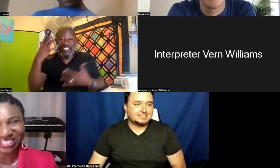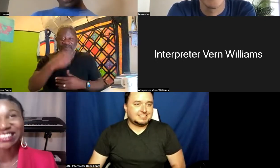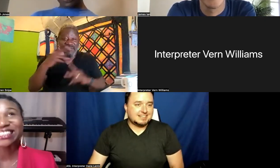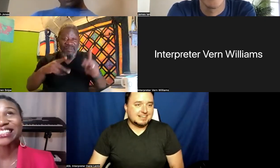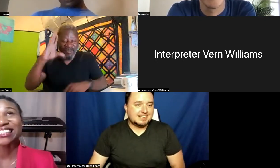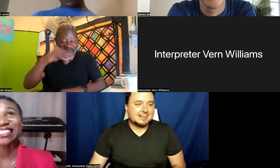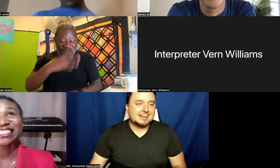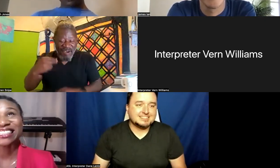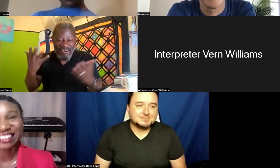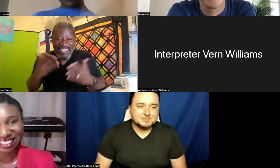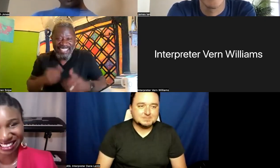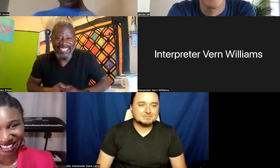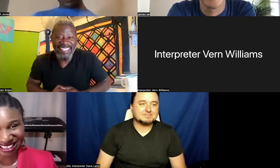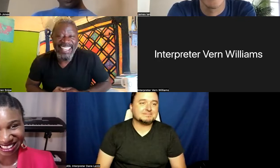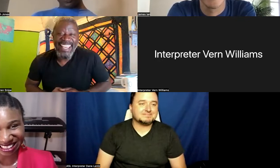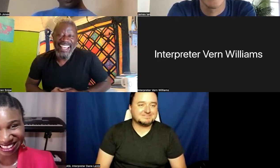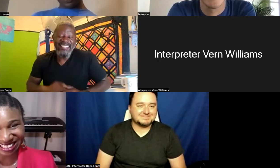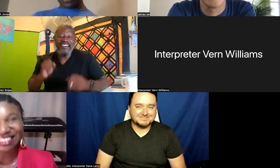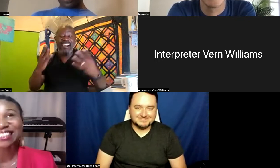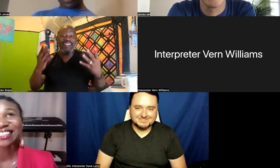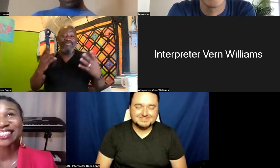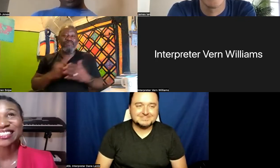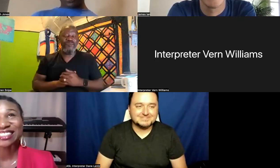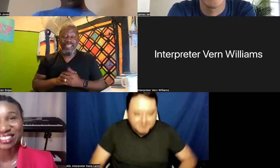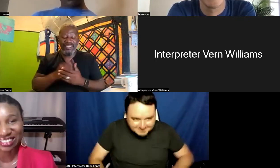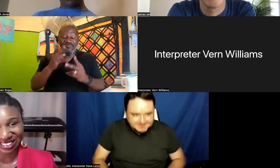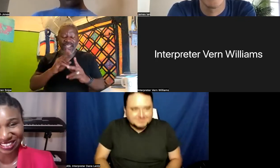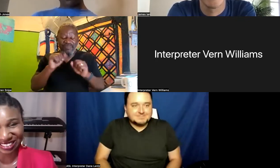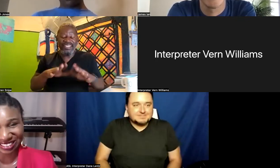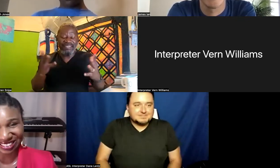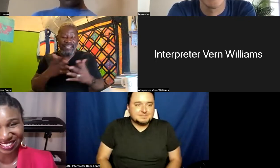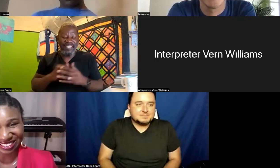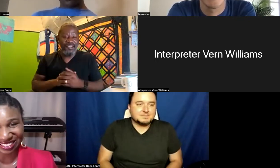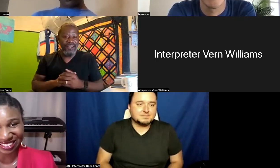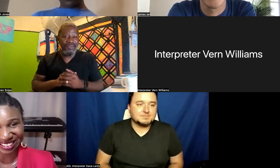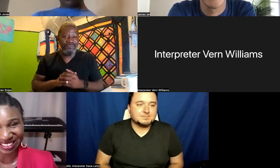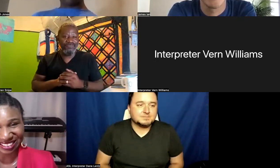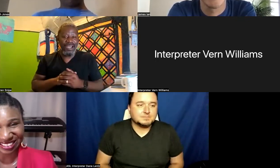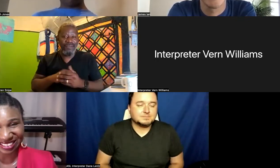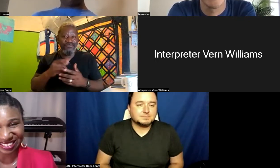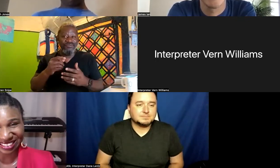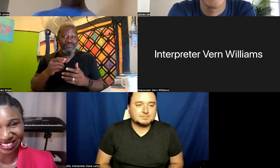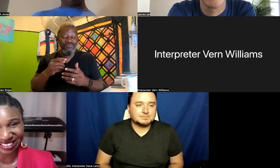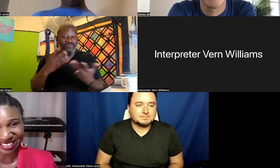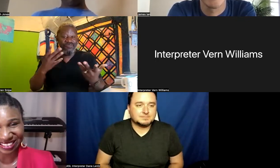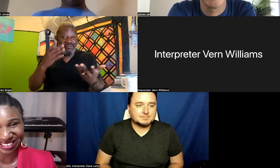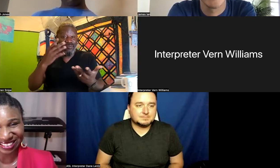What's up, beautiful people? It's your boy Wawa here. And so it's really a blessing to be here.